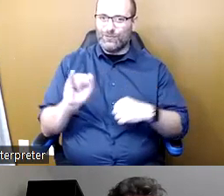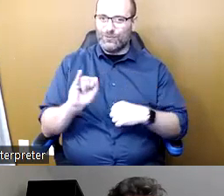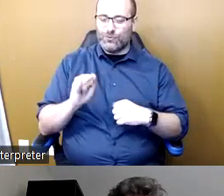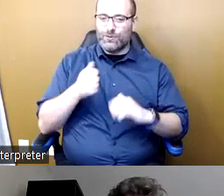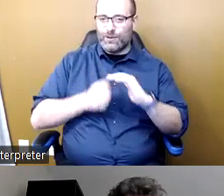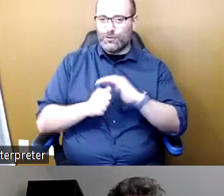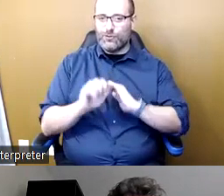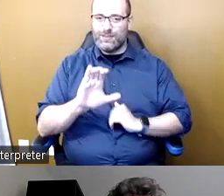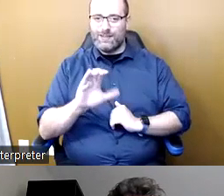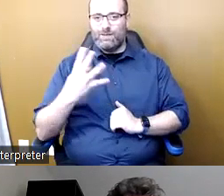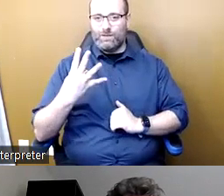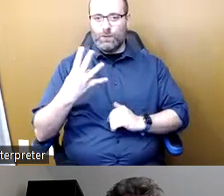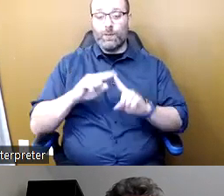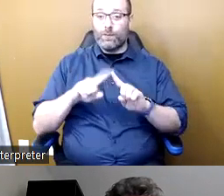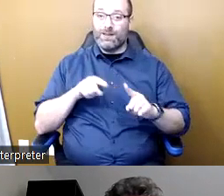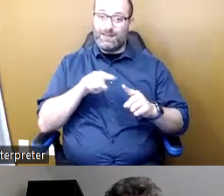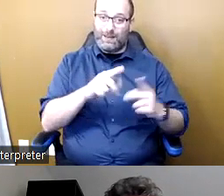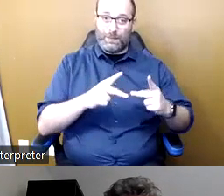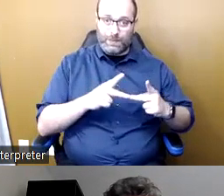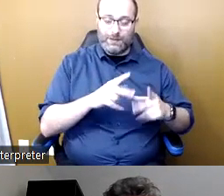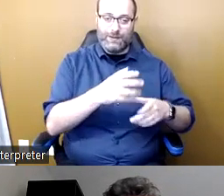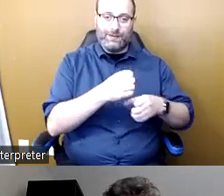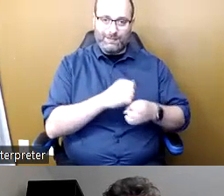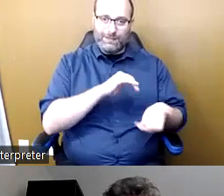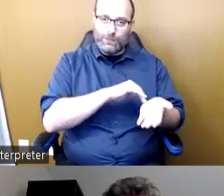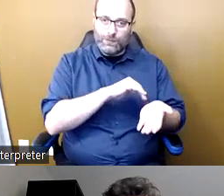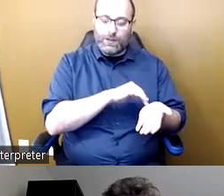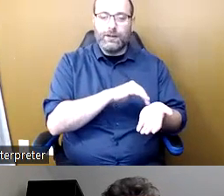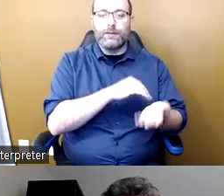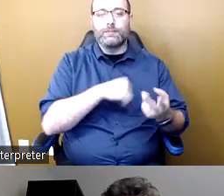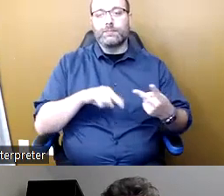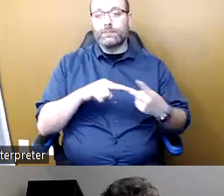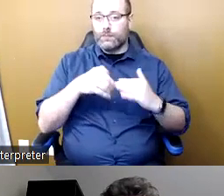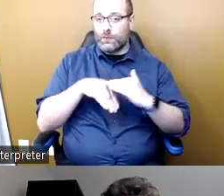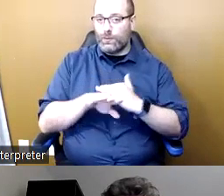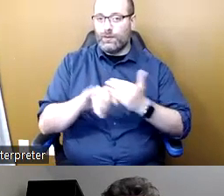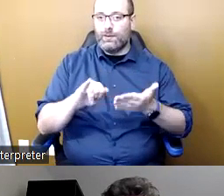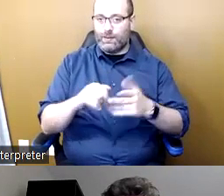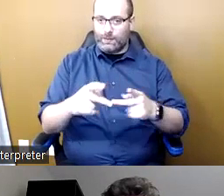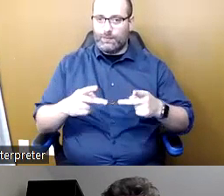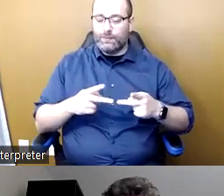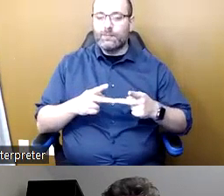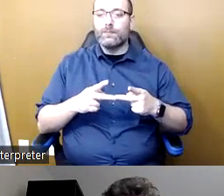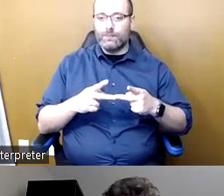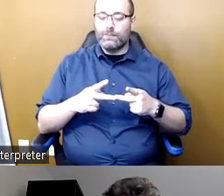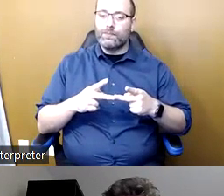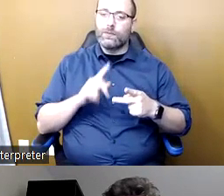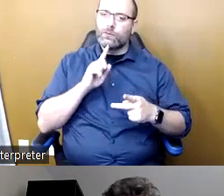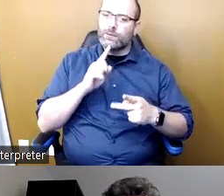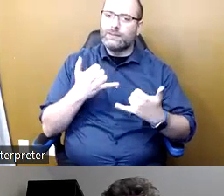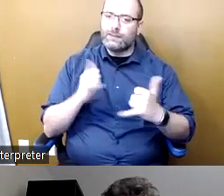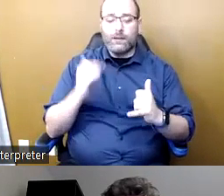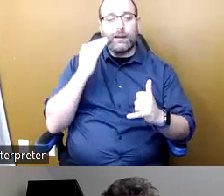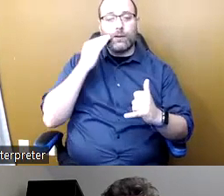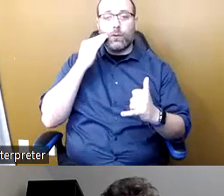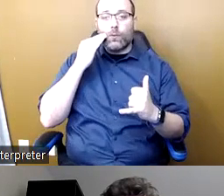myself to that place to get providers and to go into that space is often still, even though I know